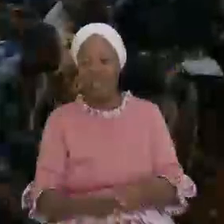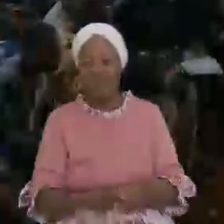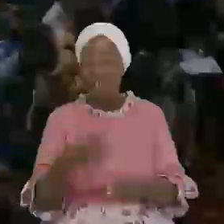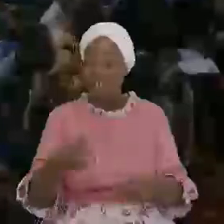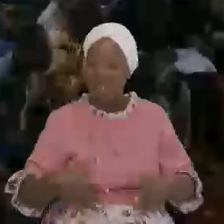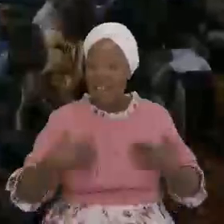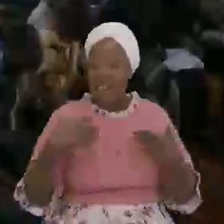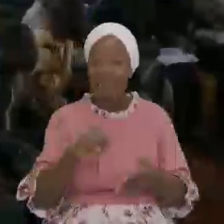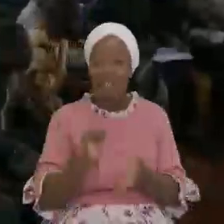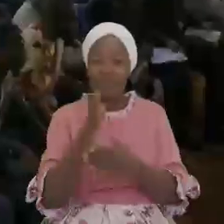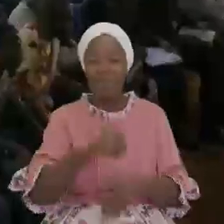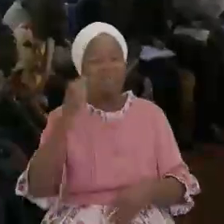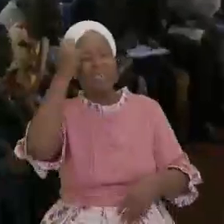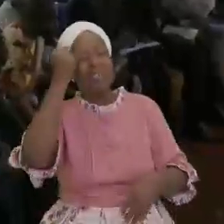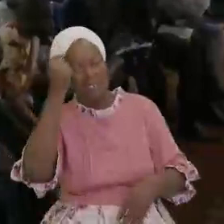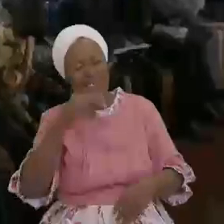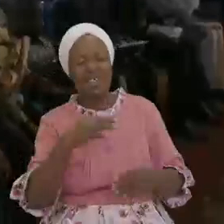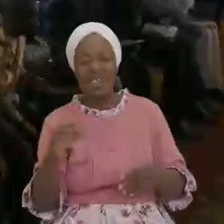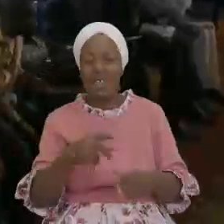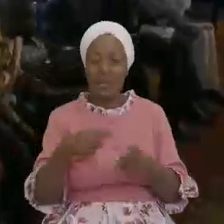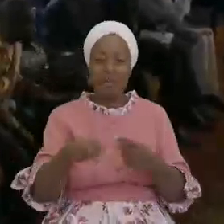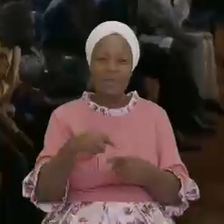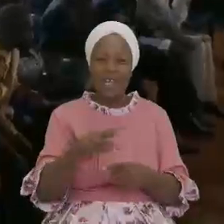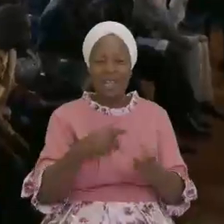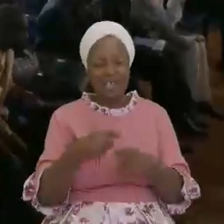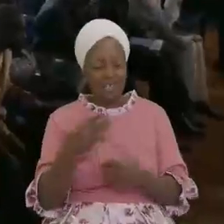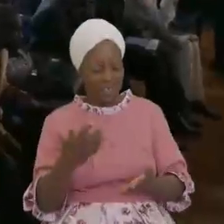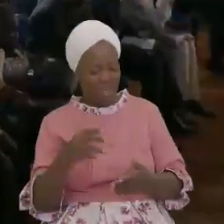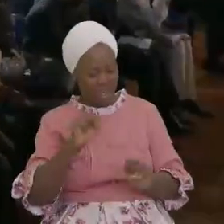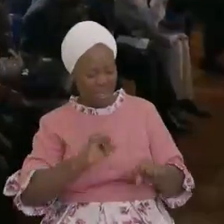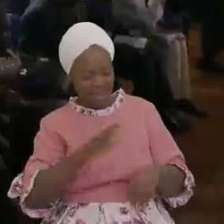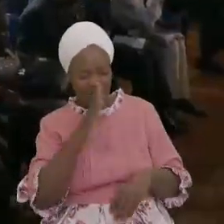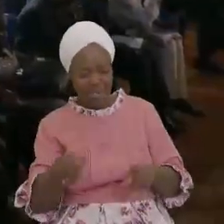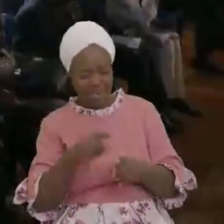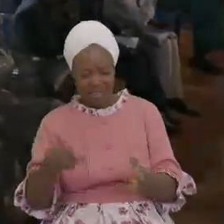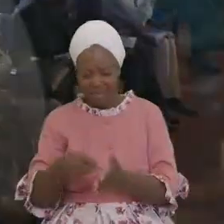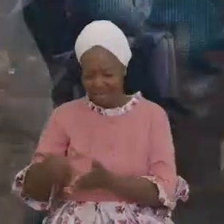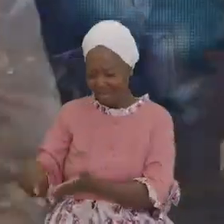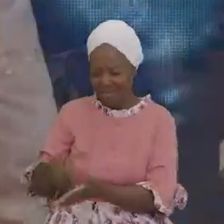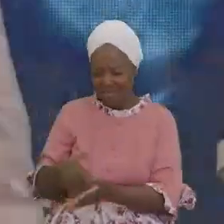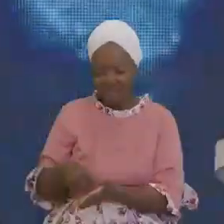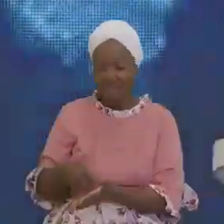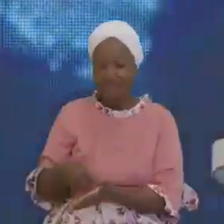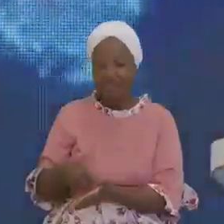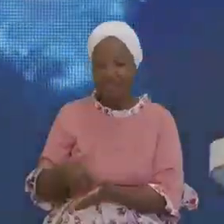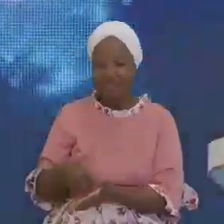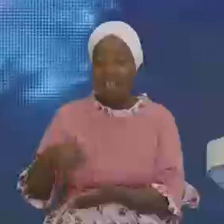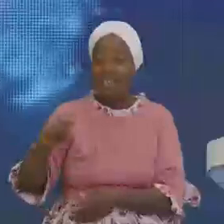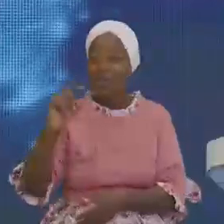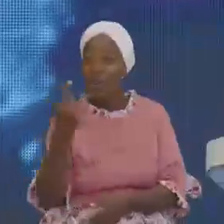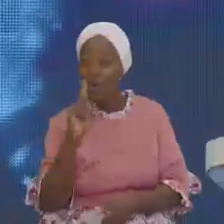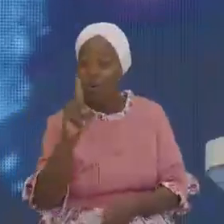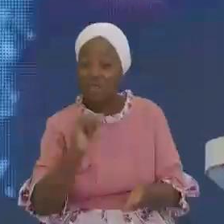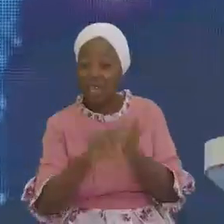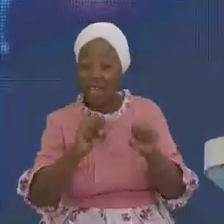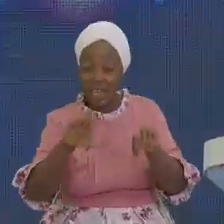been dreaming about. Can I be like that? Can I be like that? the only one that can give you that